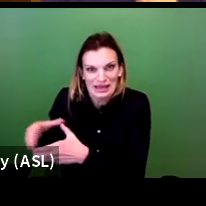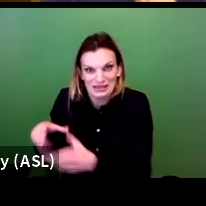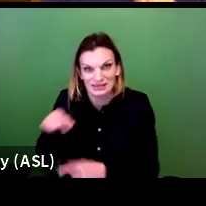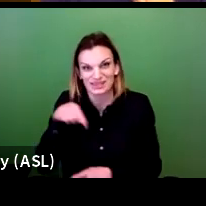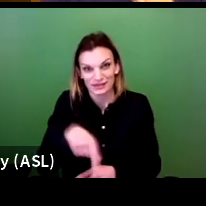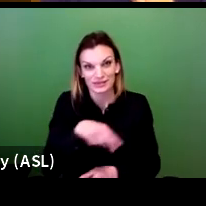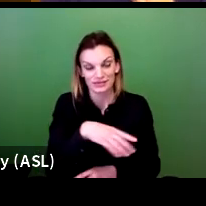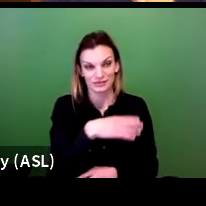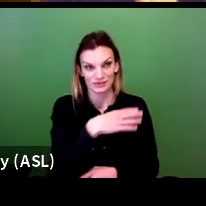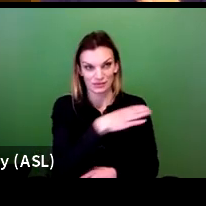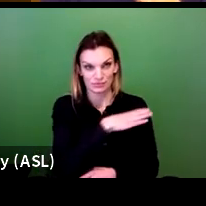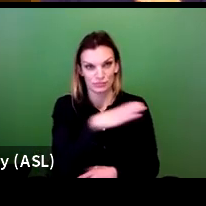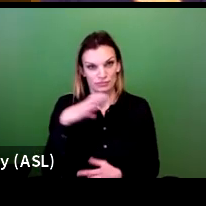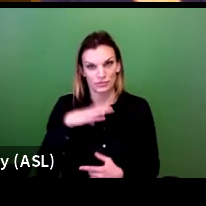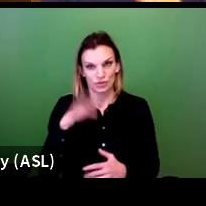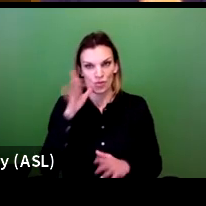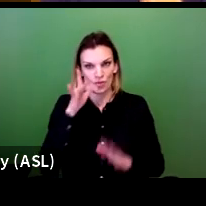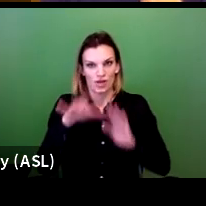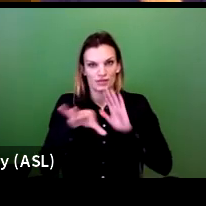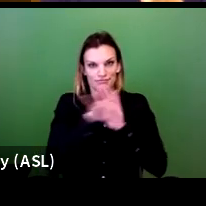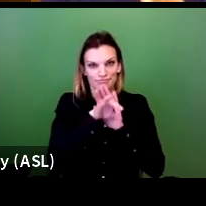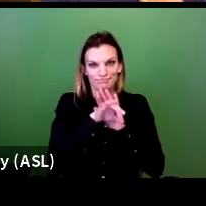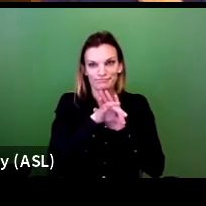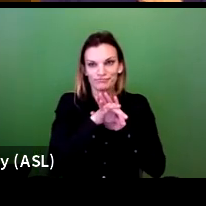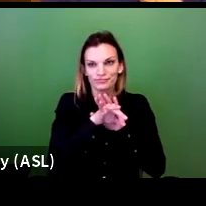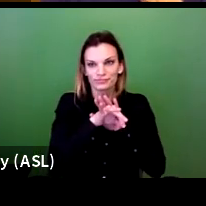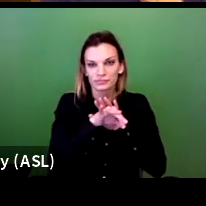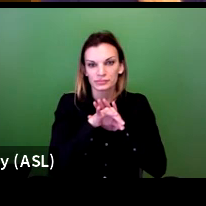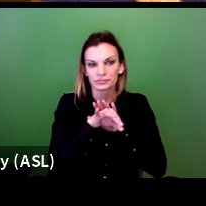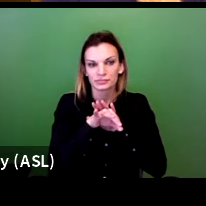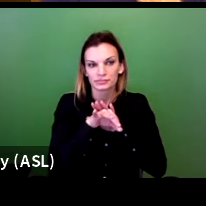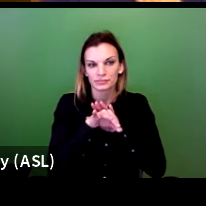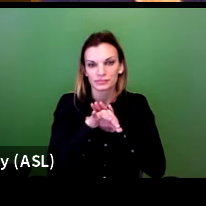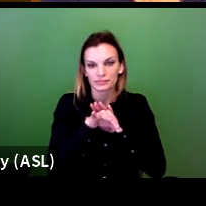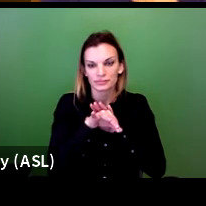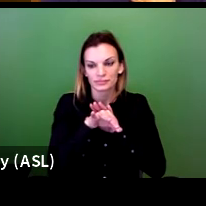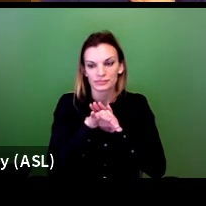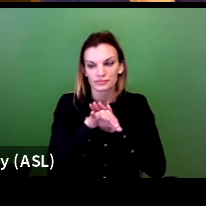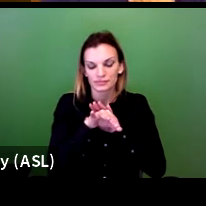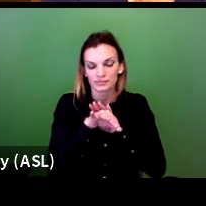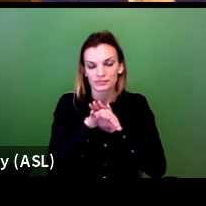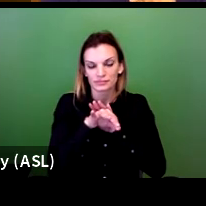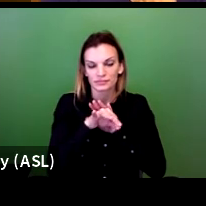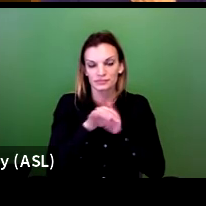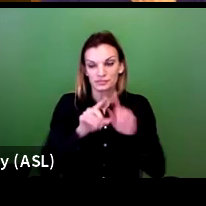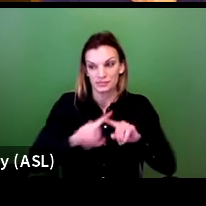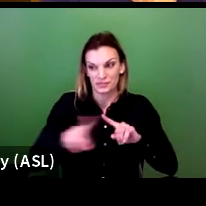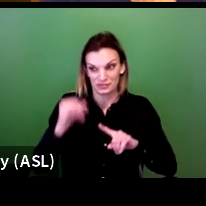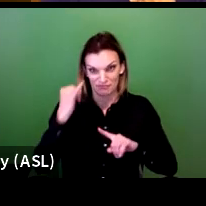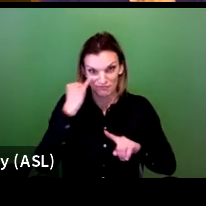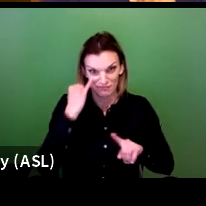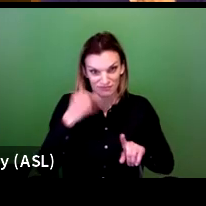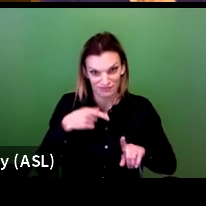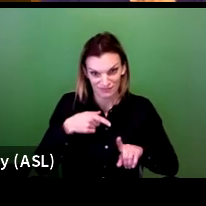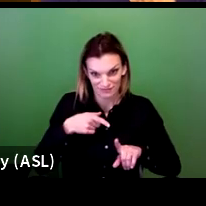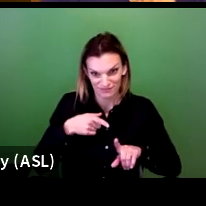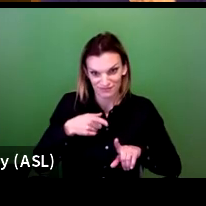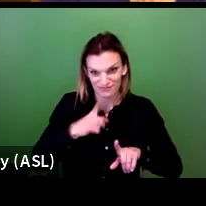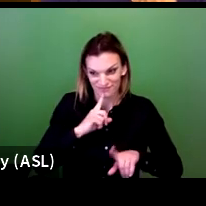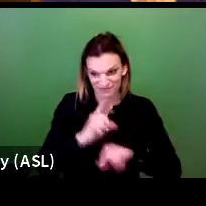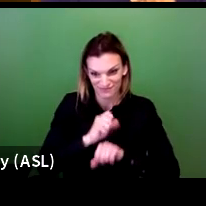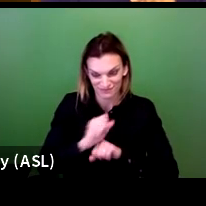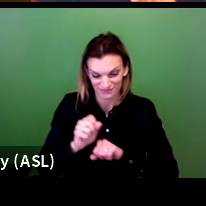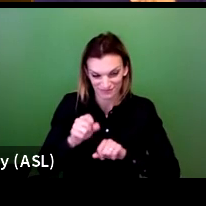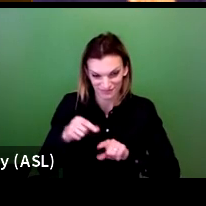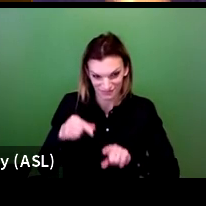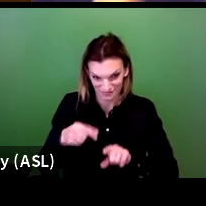commission wants to create, but that if in fact it really is a question, as Doug said, of volume